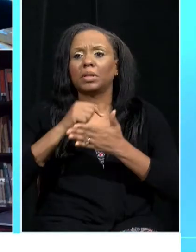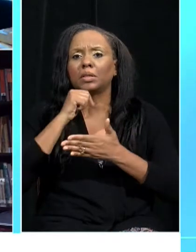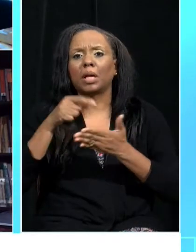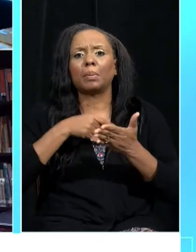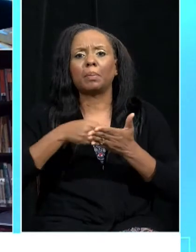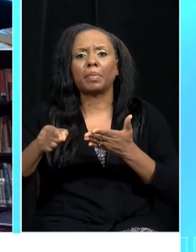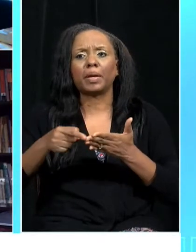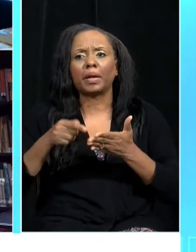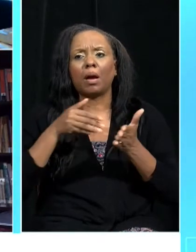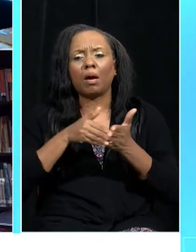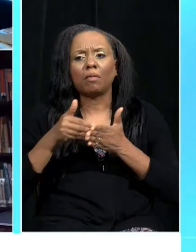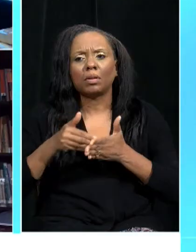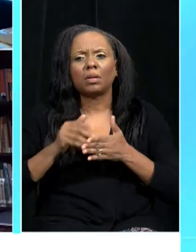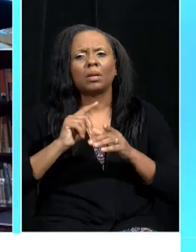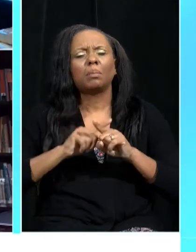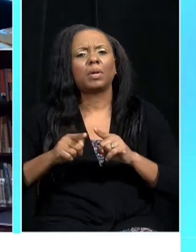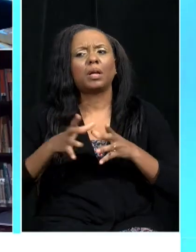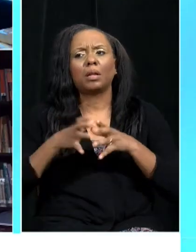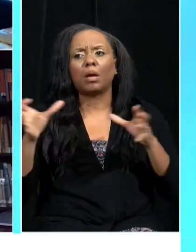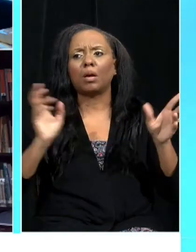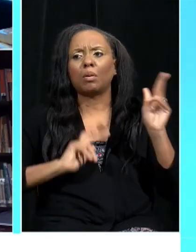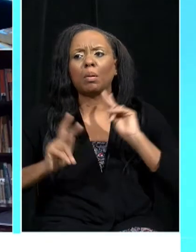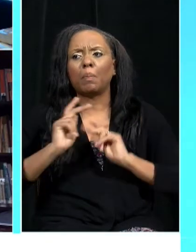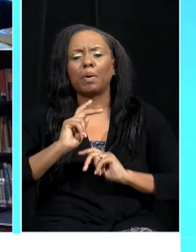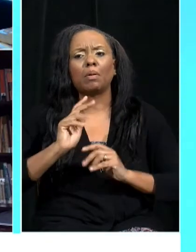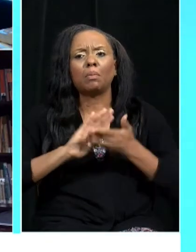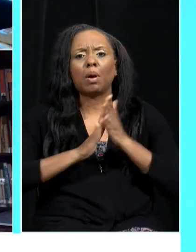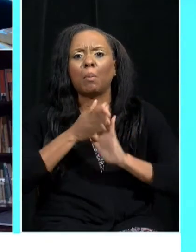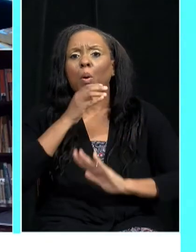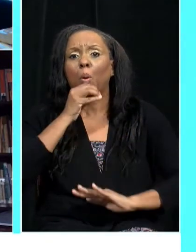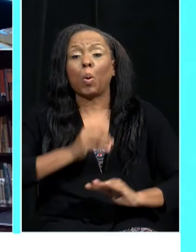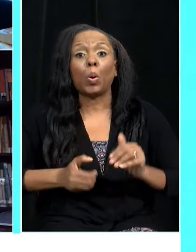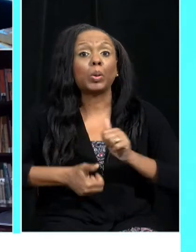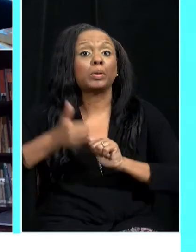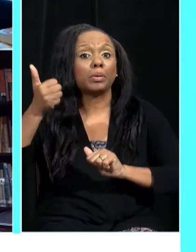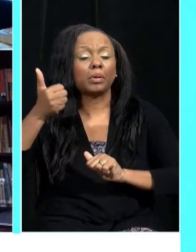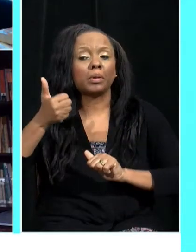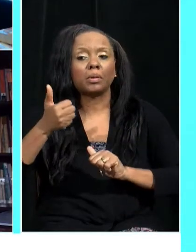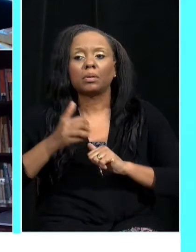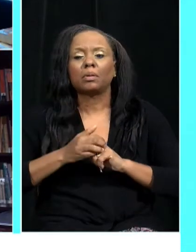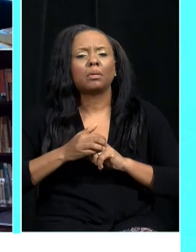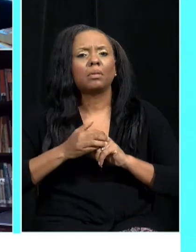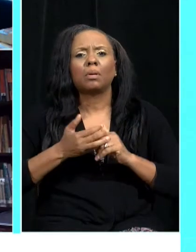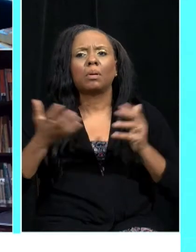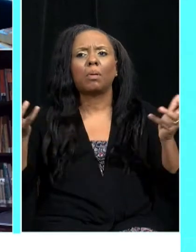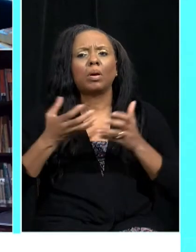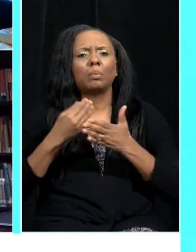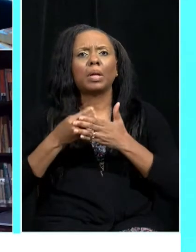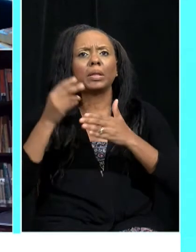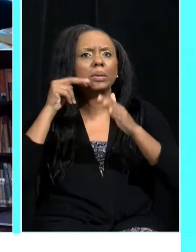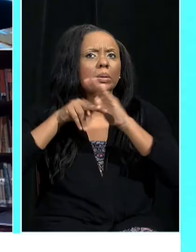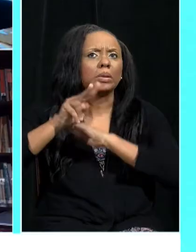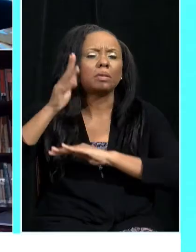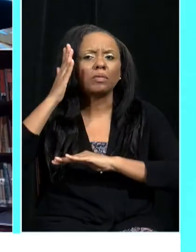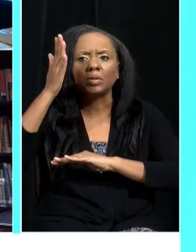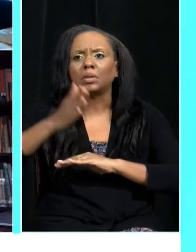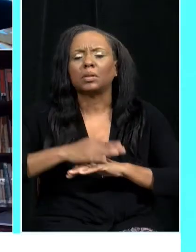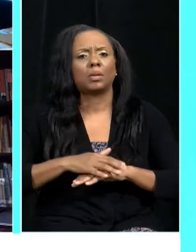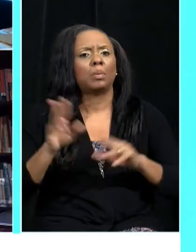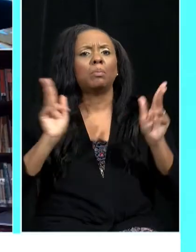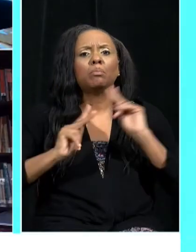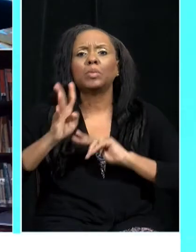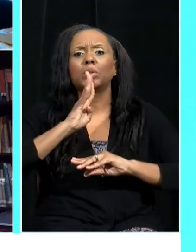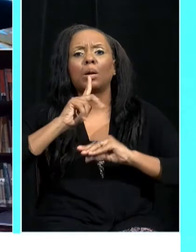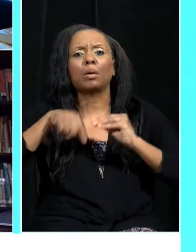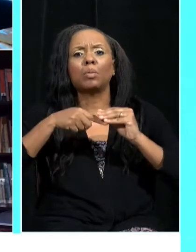will this issue be resolved? Consecutive administrations just can't continue to kick it down the road. And we keep hearing that there are issues within the NIS, etc. So